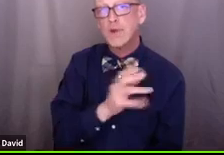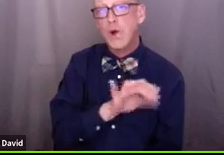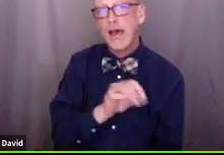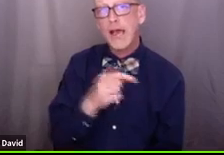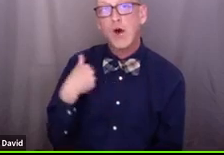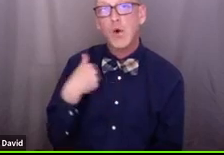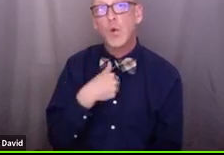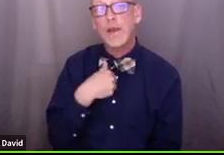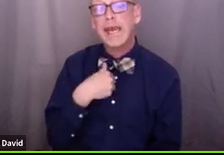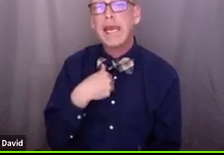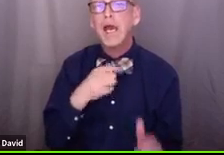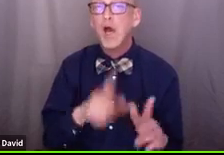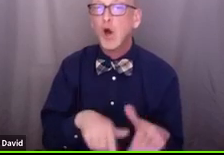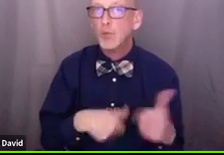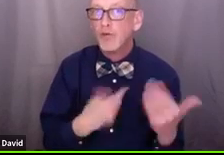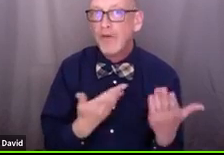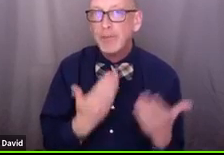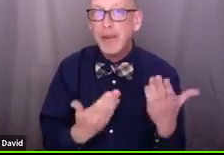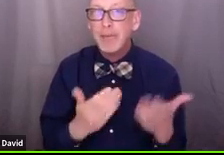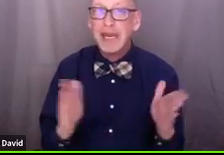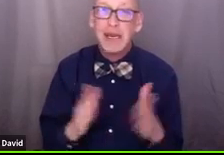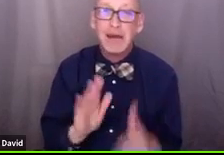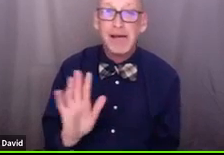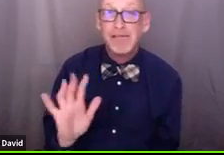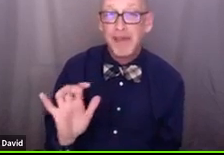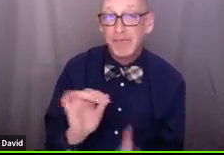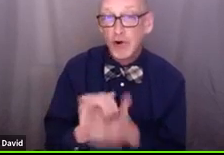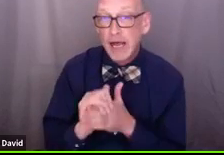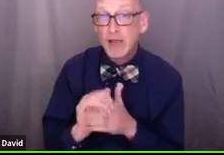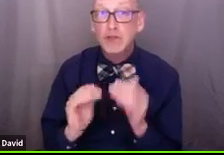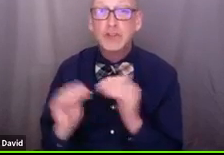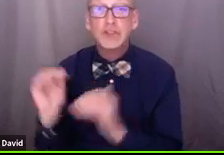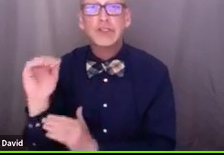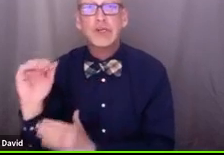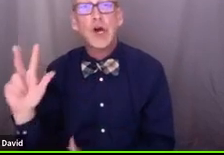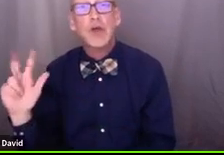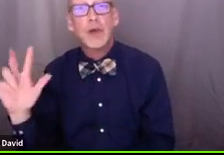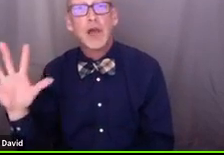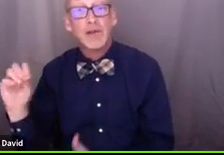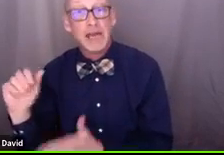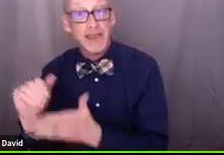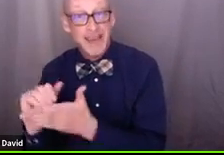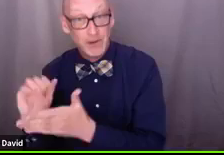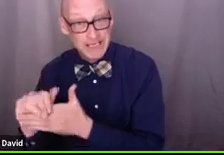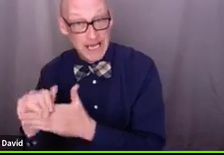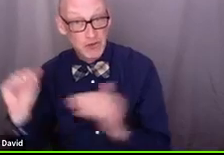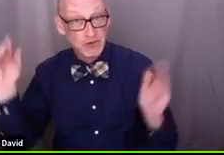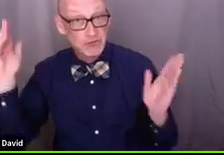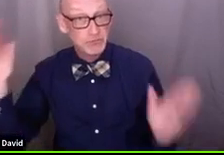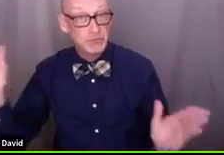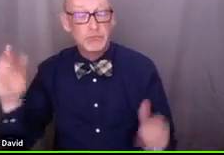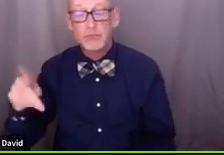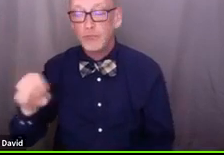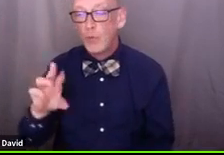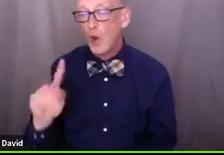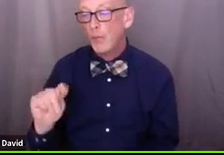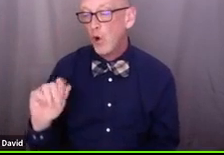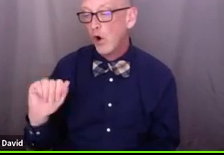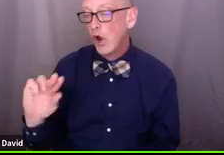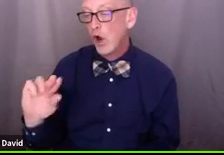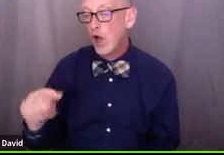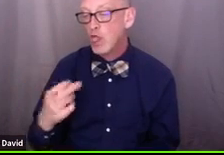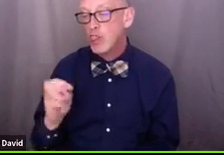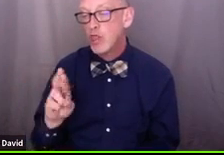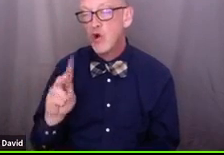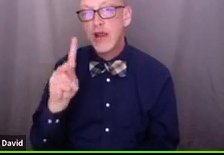for loans. Could be as small as $500 up to $350,000. So once again, the Port Authority is trying to serve